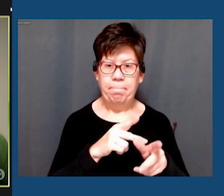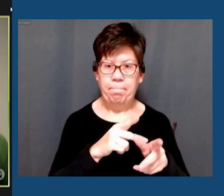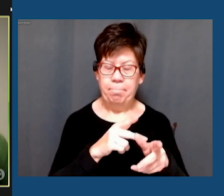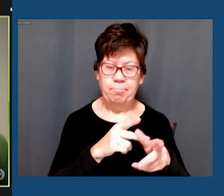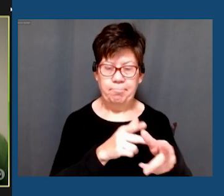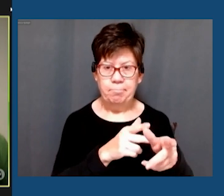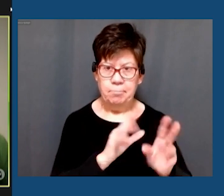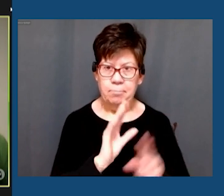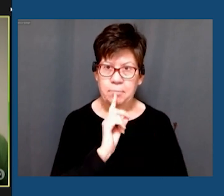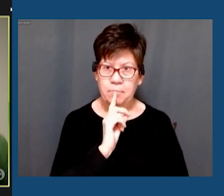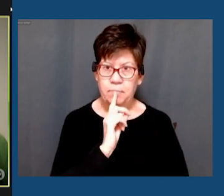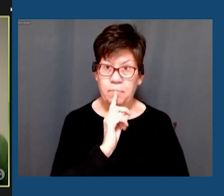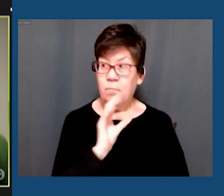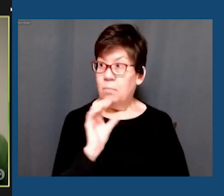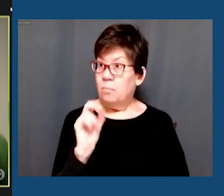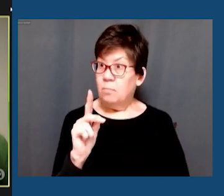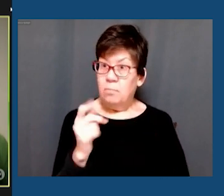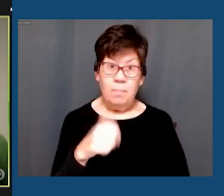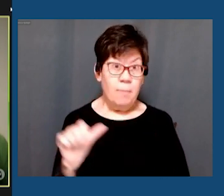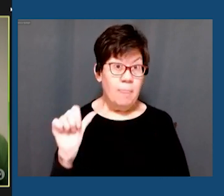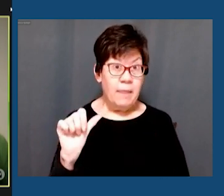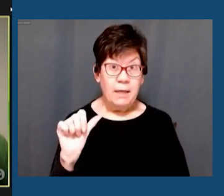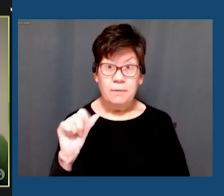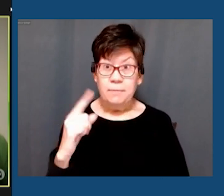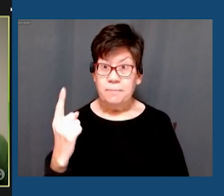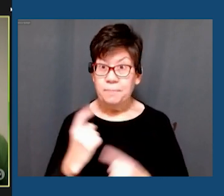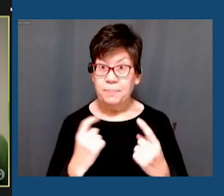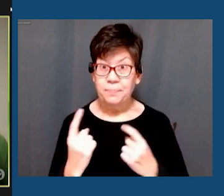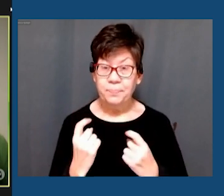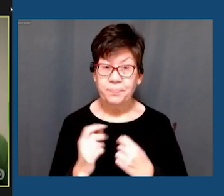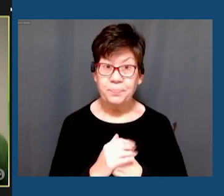Avi, do we have any questions?